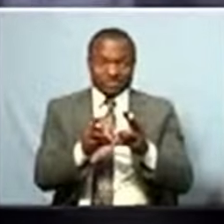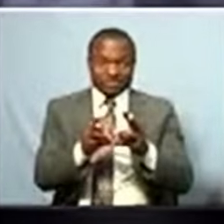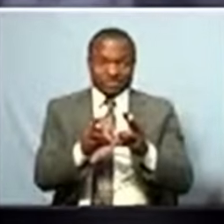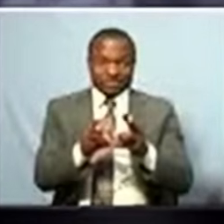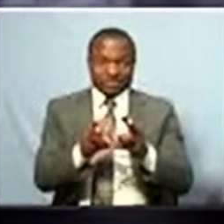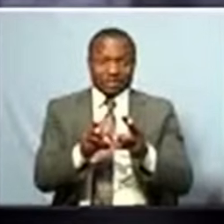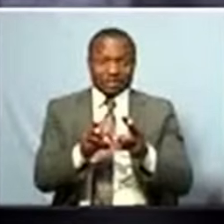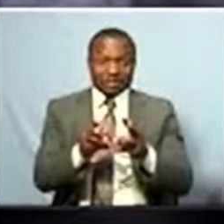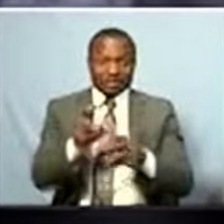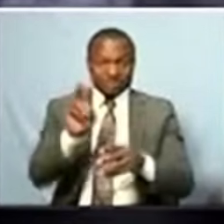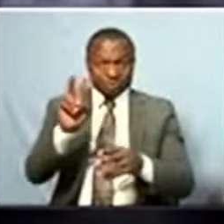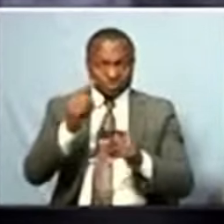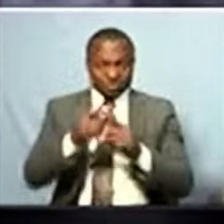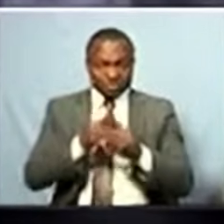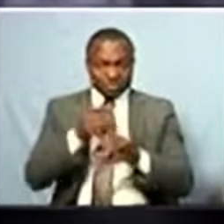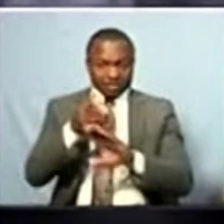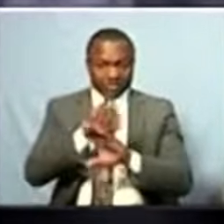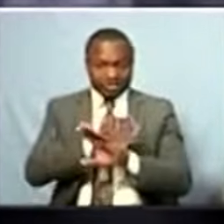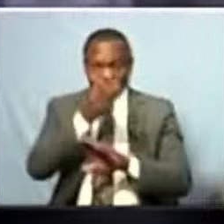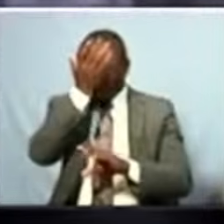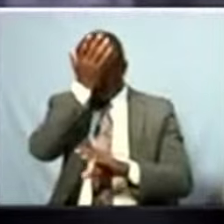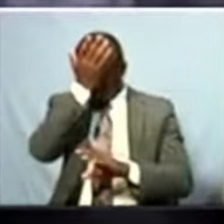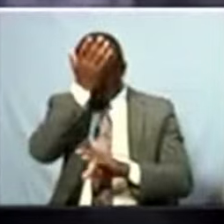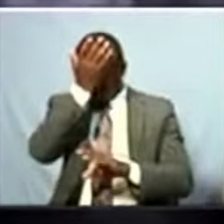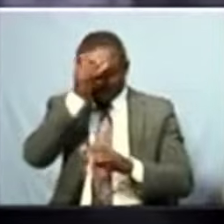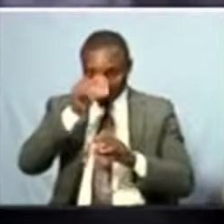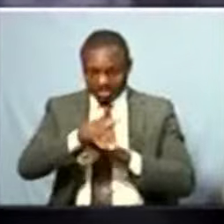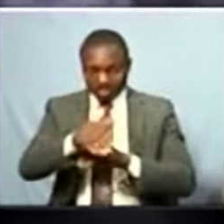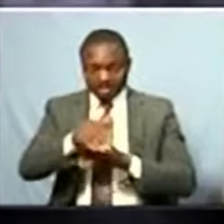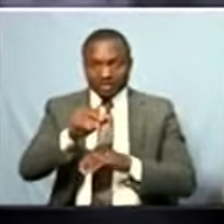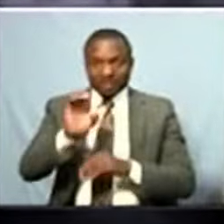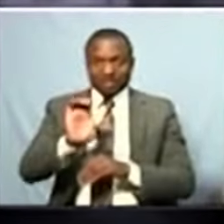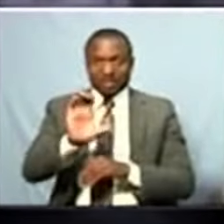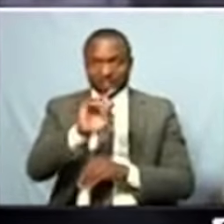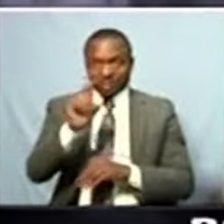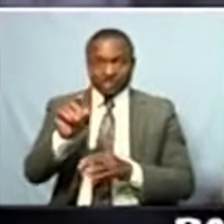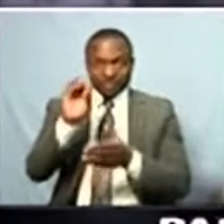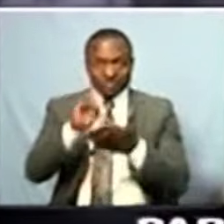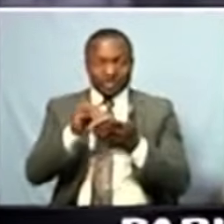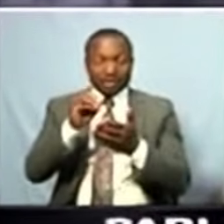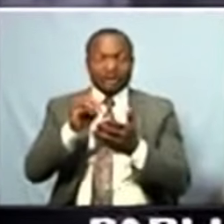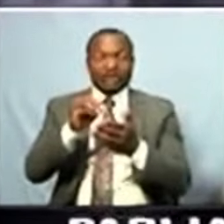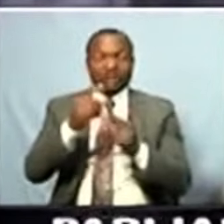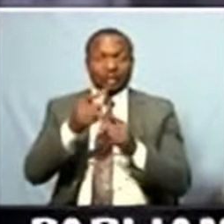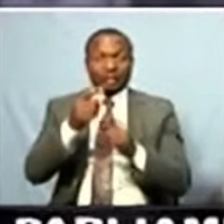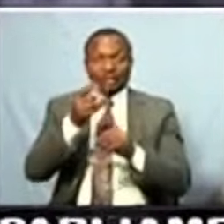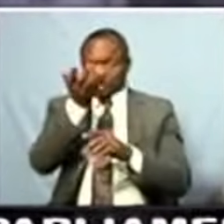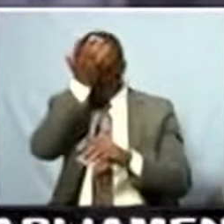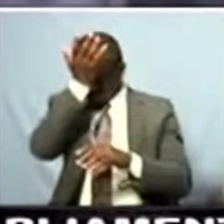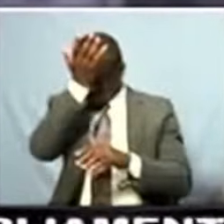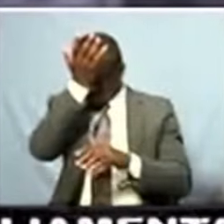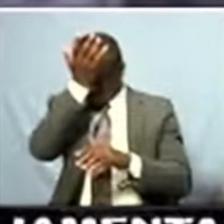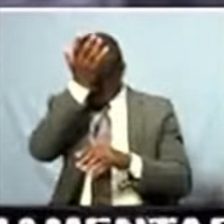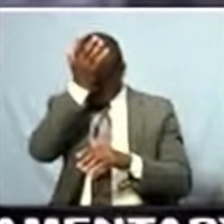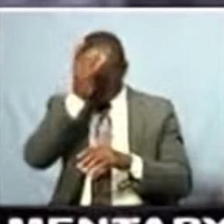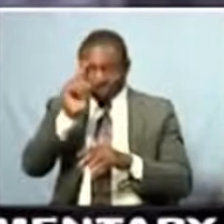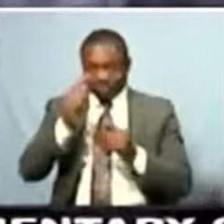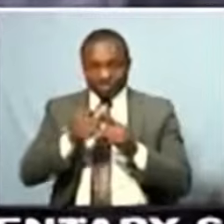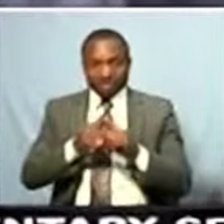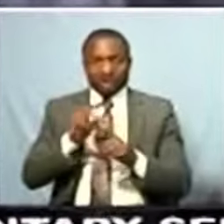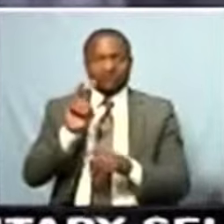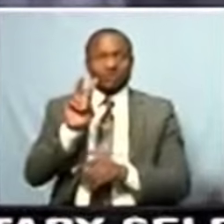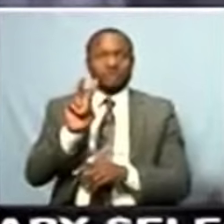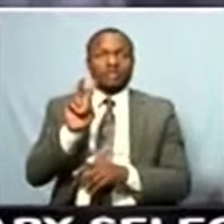before the date of nominations? Then the Electoral Commission of Zambia puts the date of nomination 1 month, 28 days.